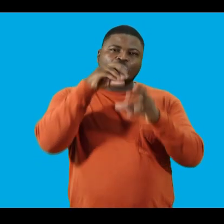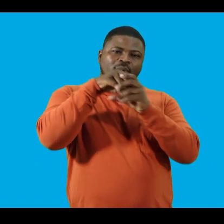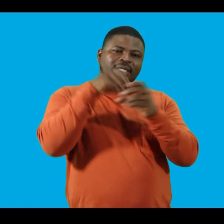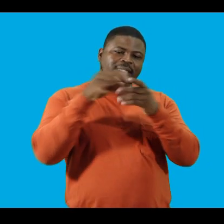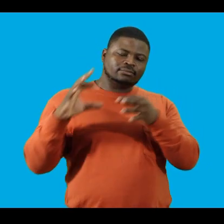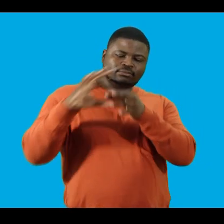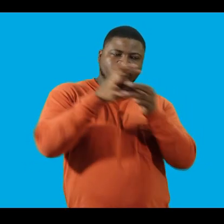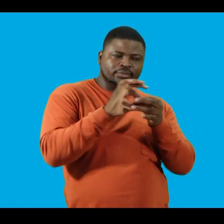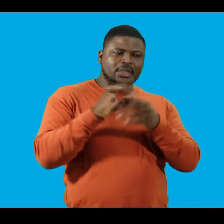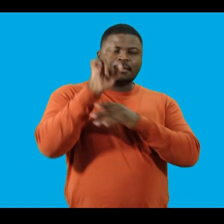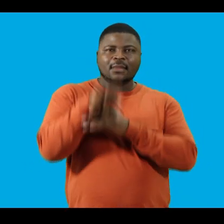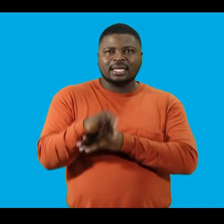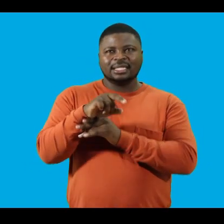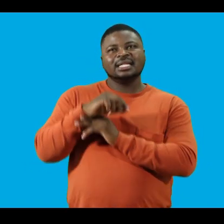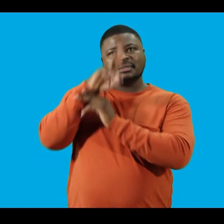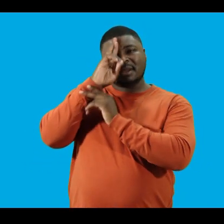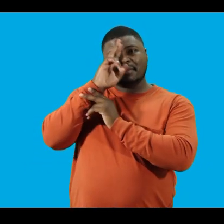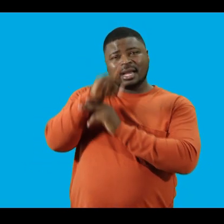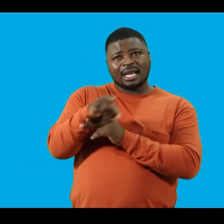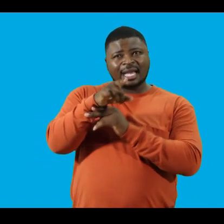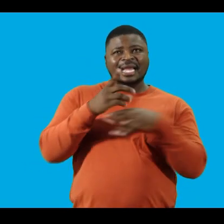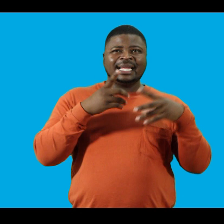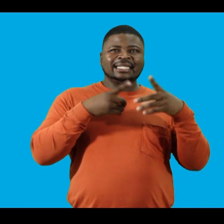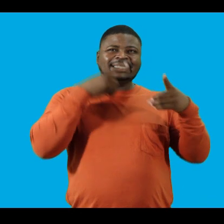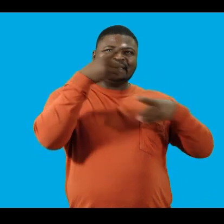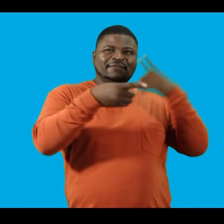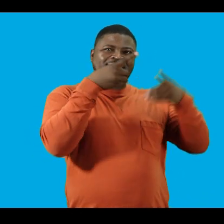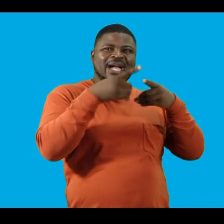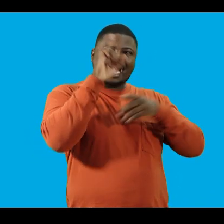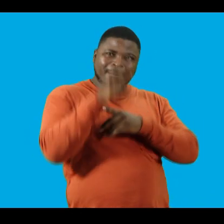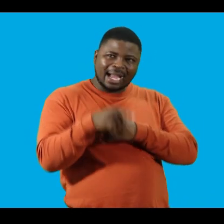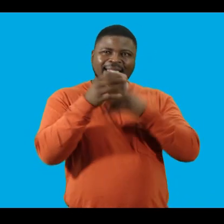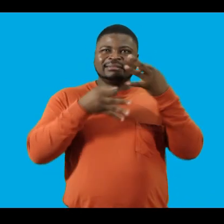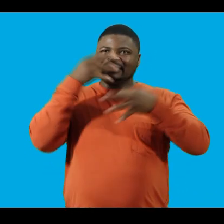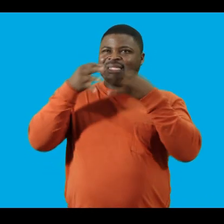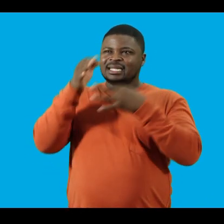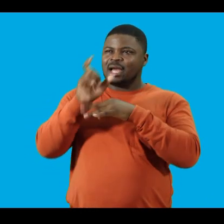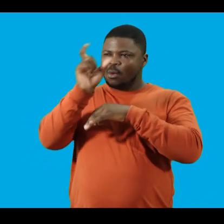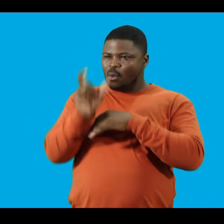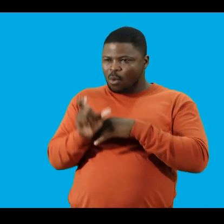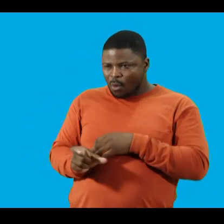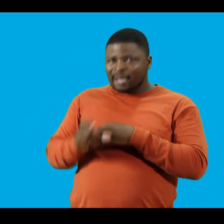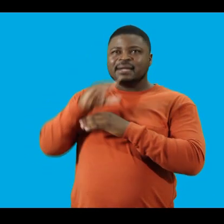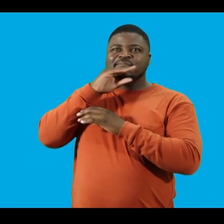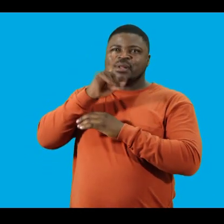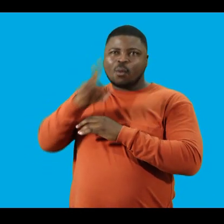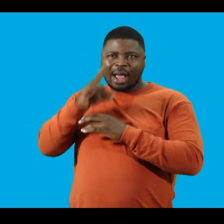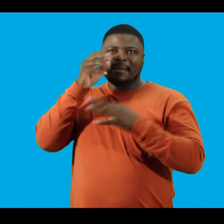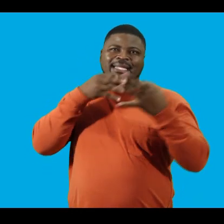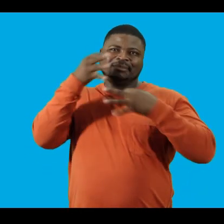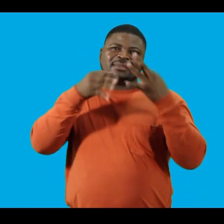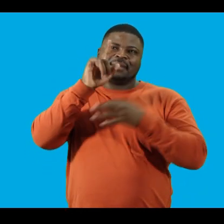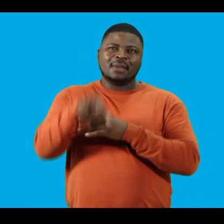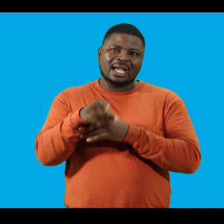remember, define means you need to give a description of the word or explain the word rather. The word that you need